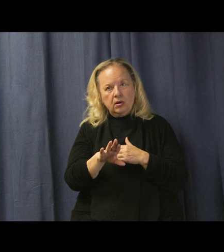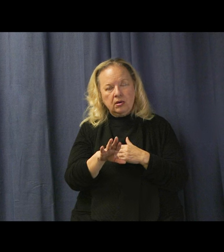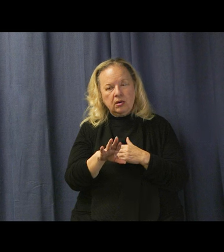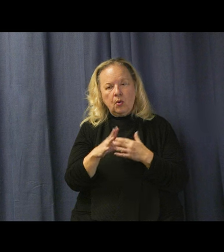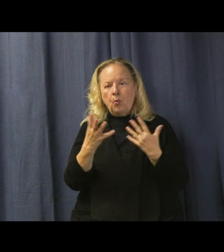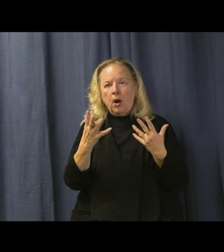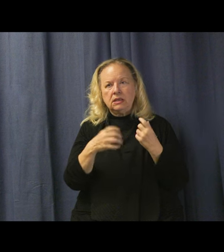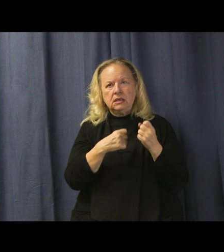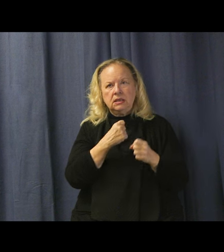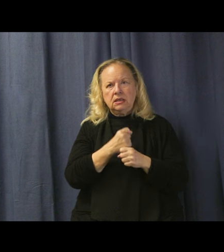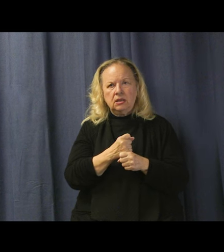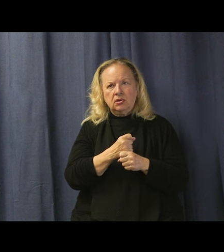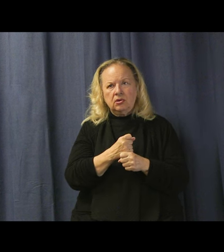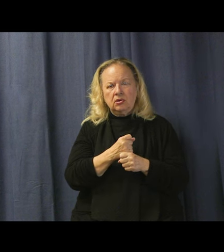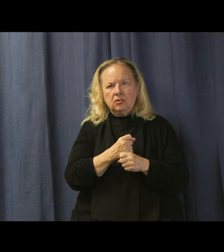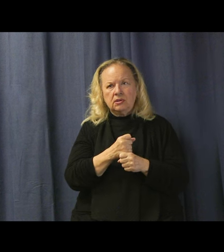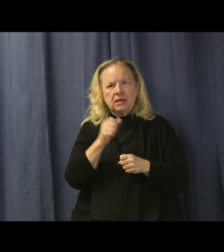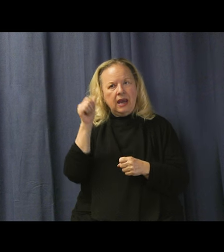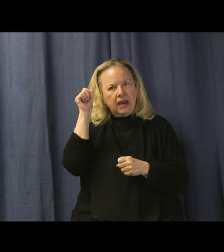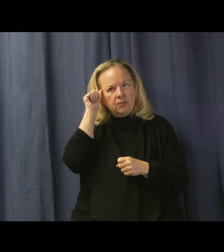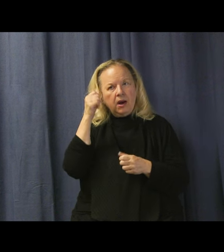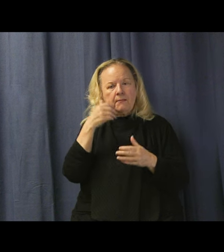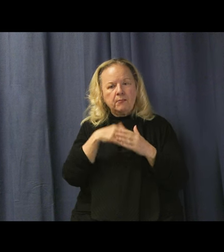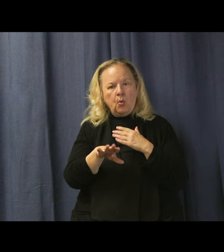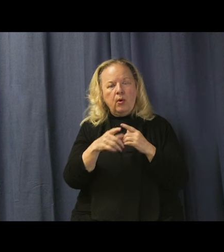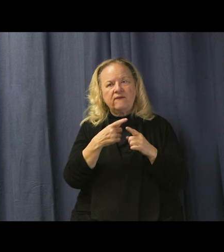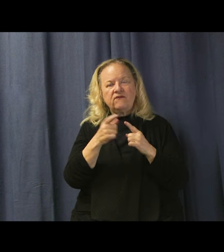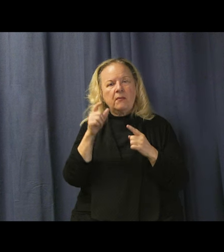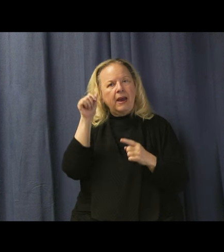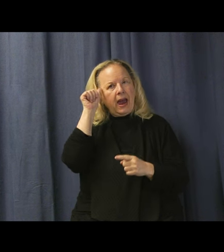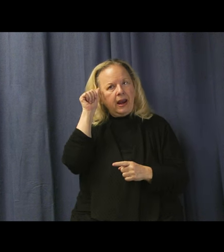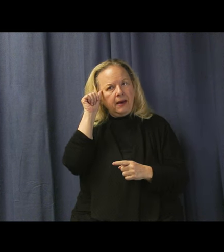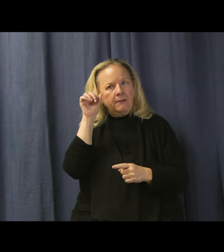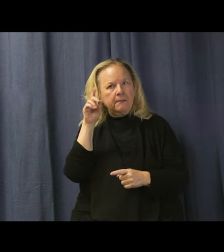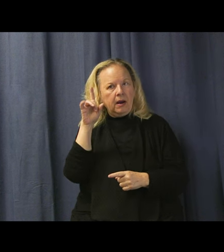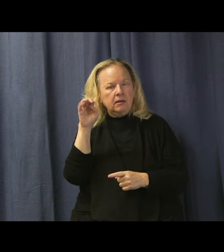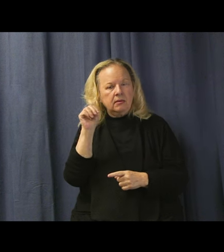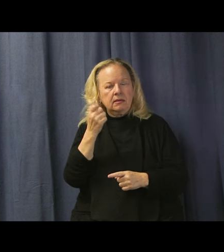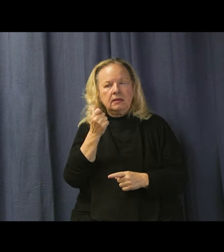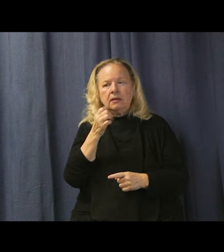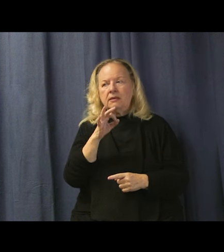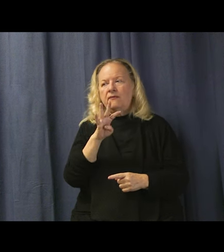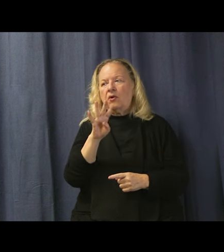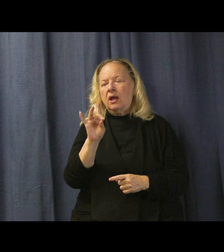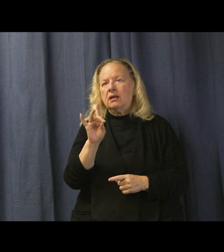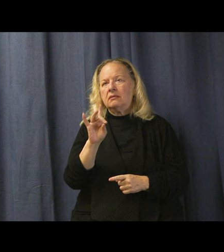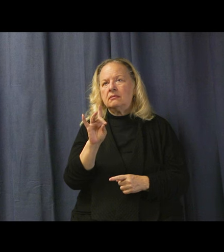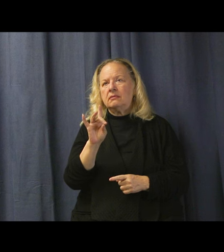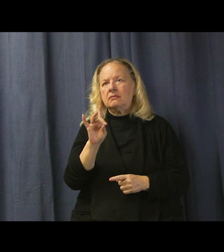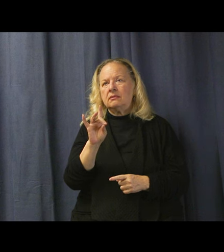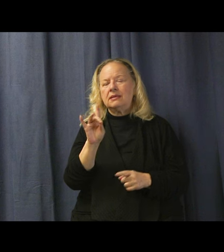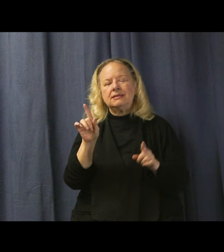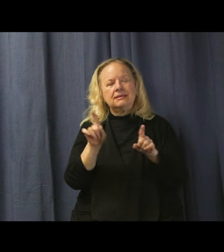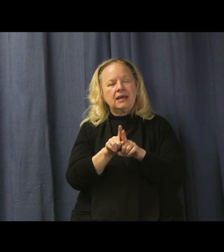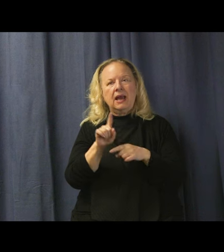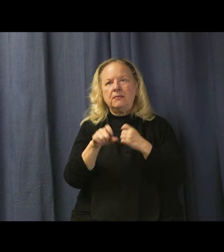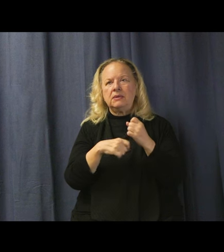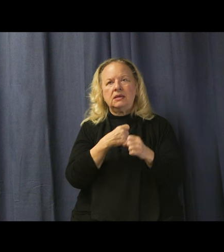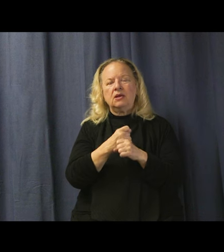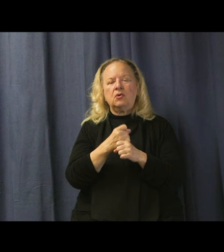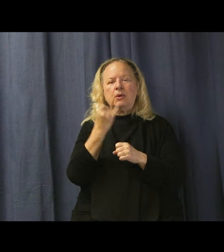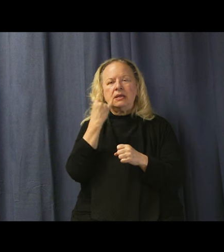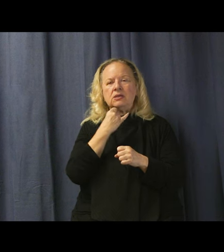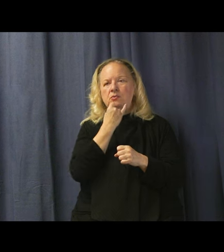what year was Abraham born from Adam? 1948. The same year as Israel